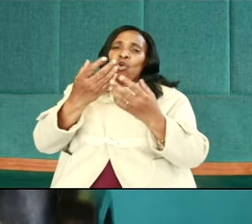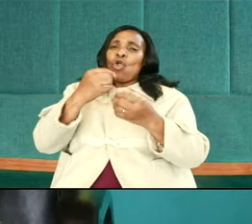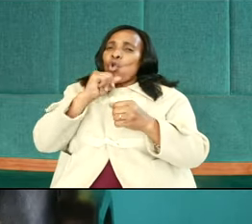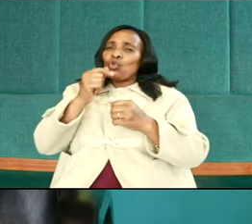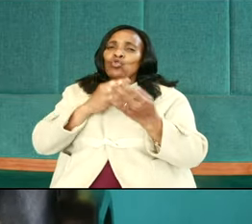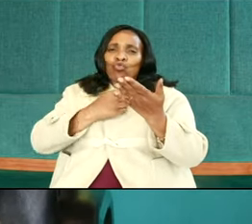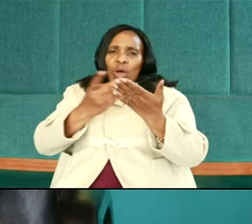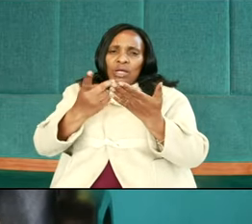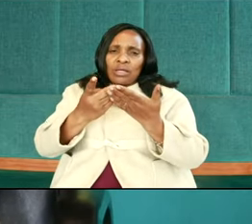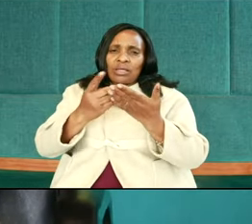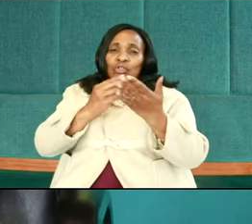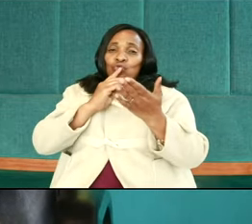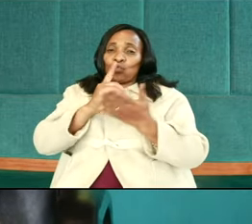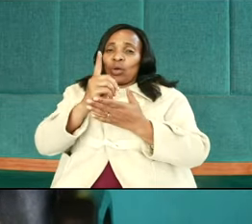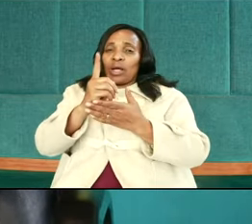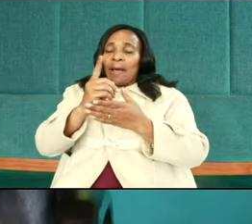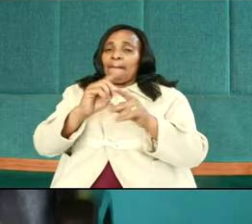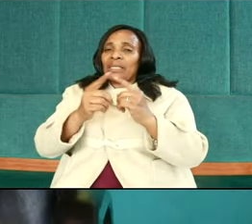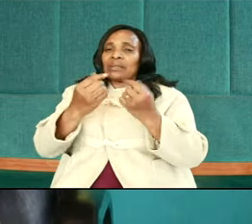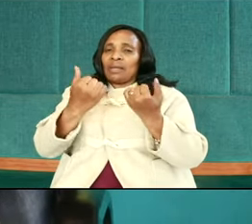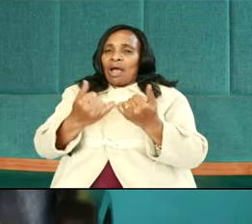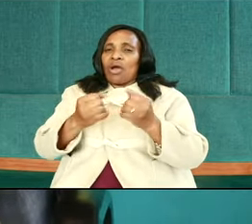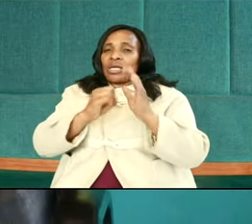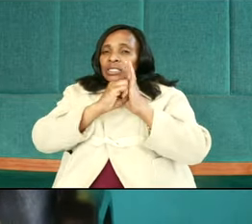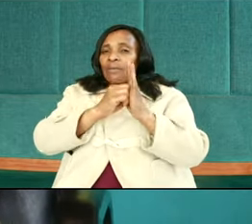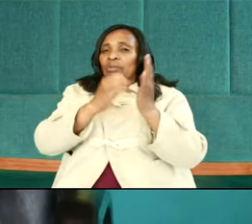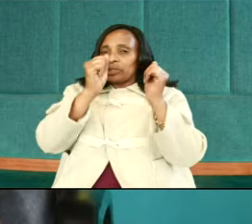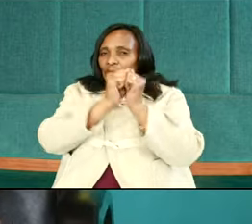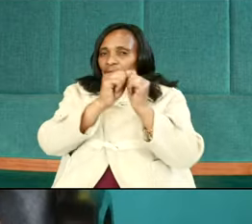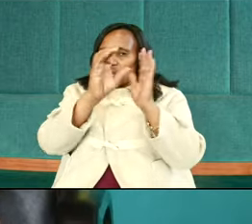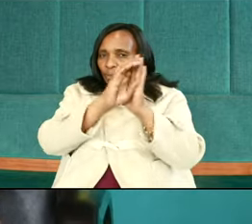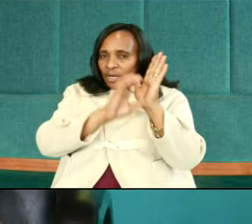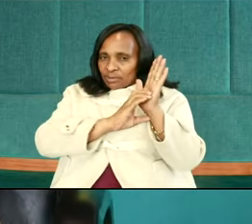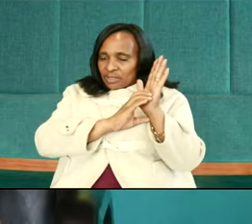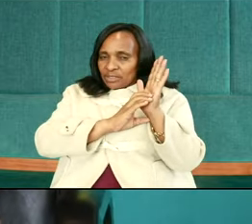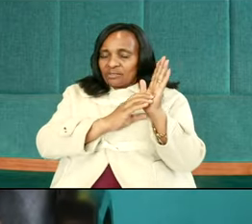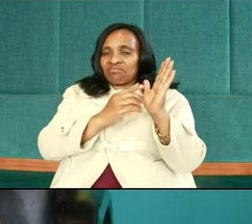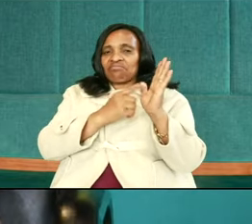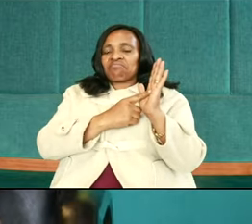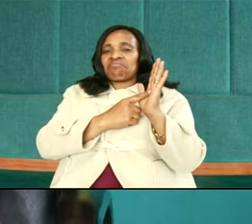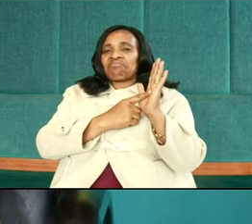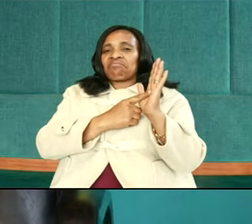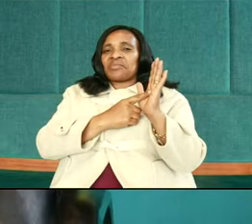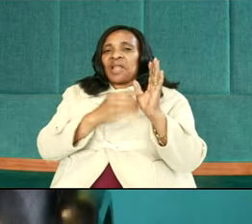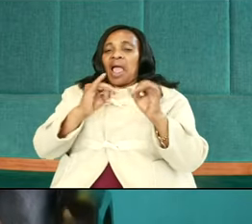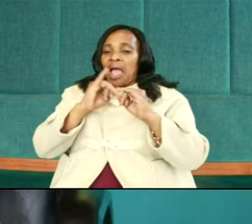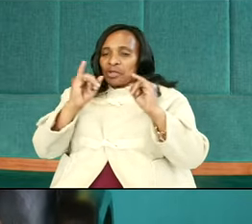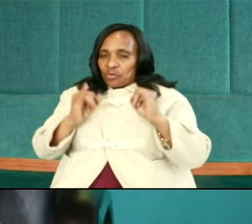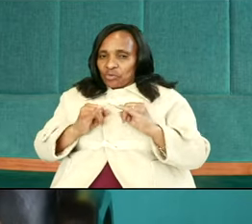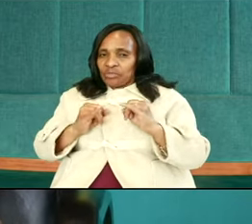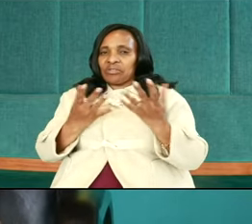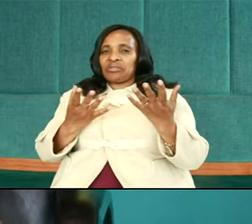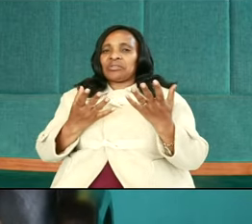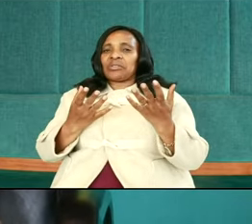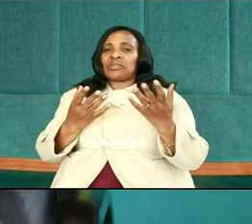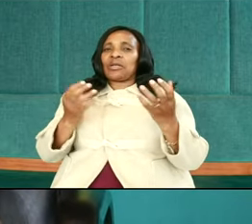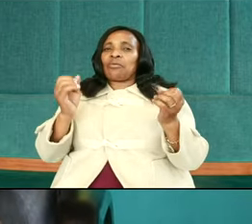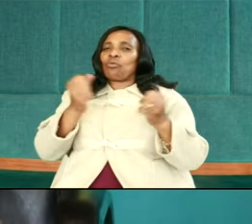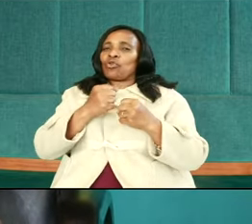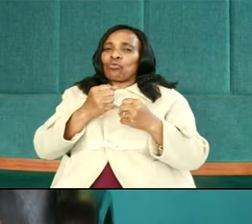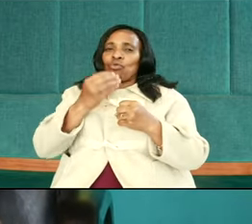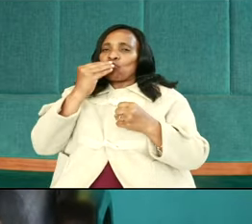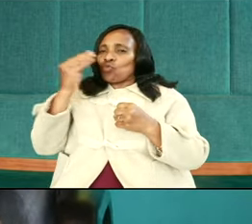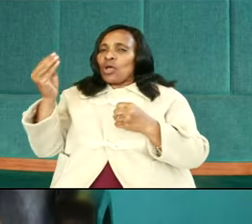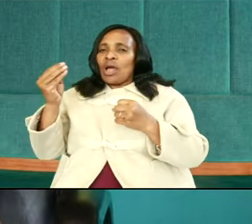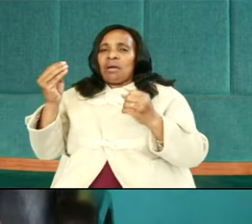Commandments, like, this person has no idols, nice, doesn't curse, doesn't swear, doesn't use